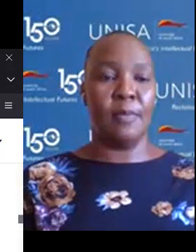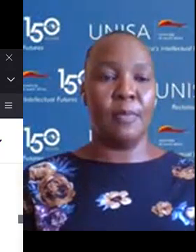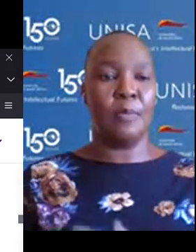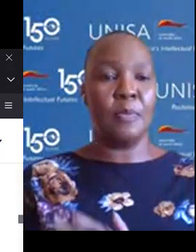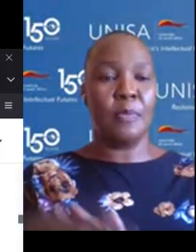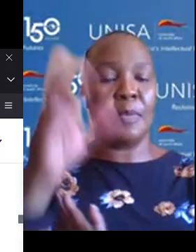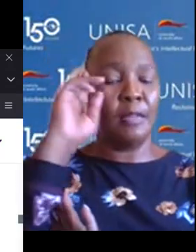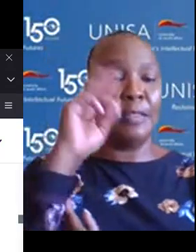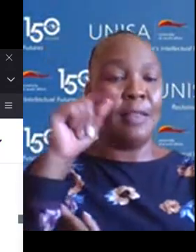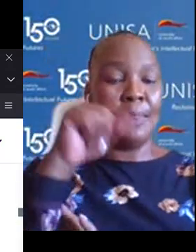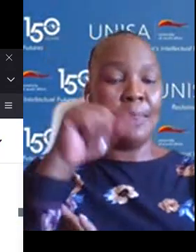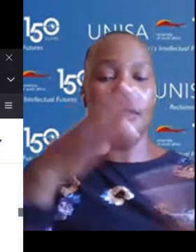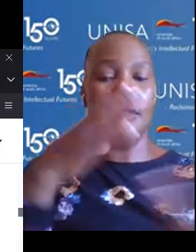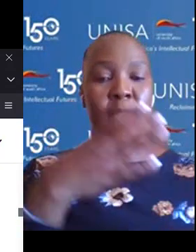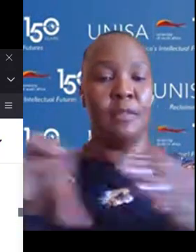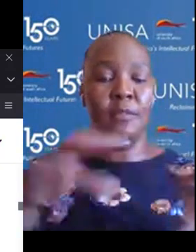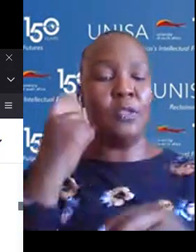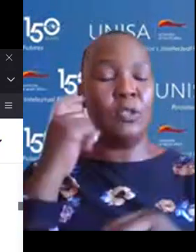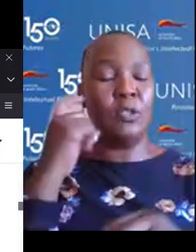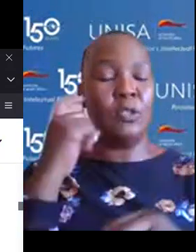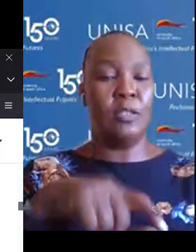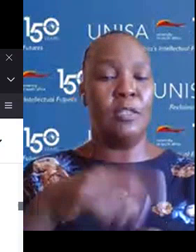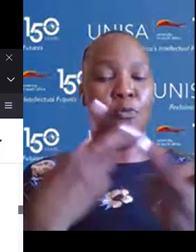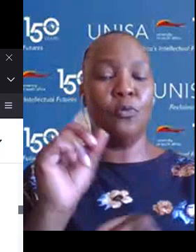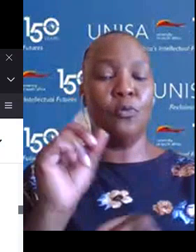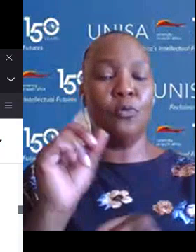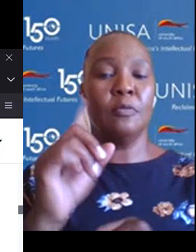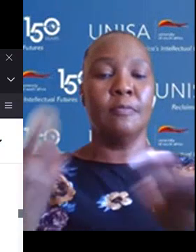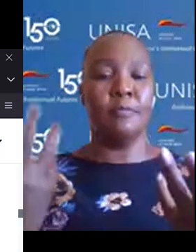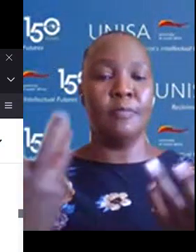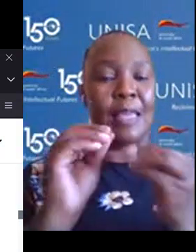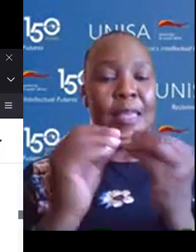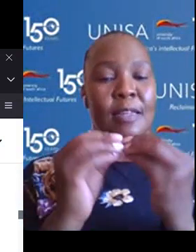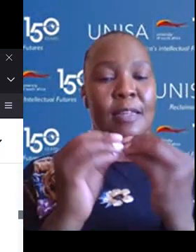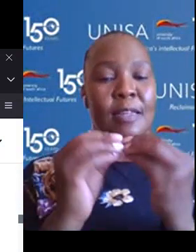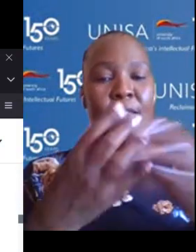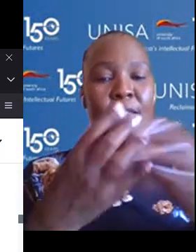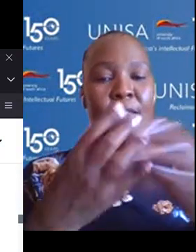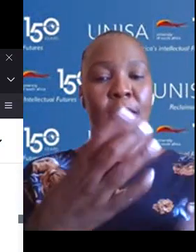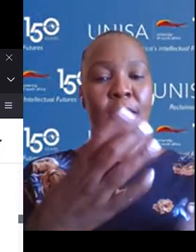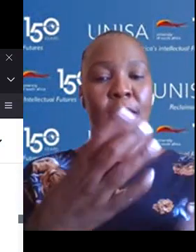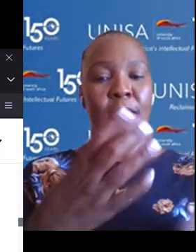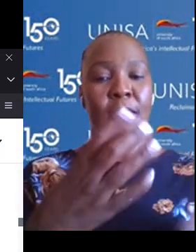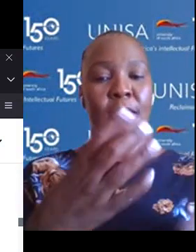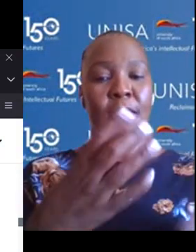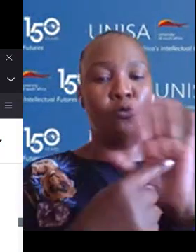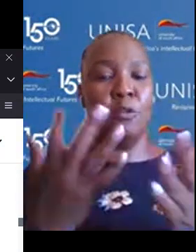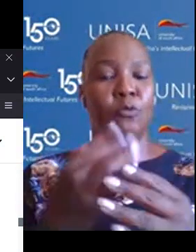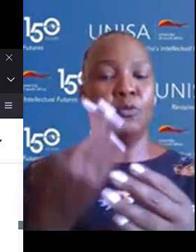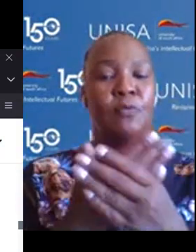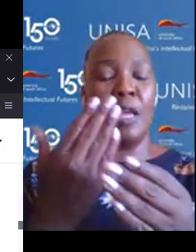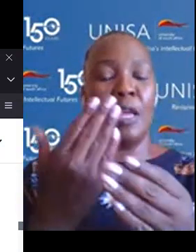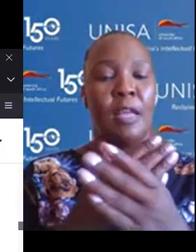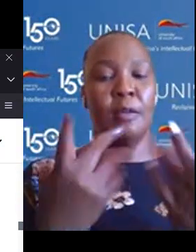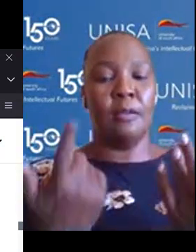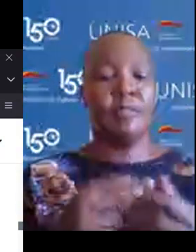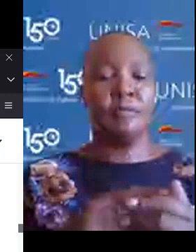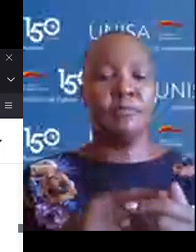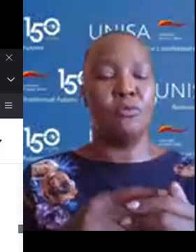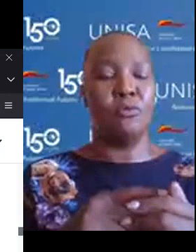remember for this activity, so all you need to do is create the activity. I showed you now how to do files, but you can